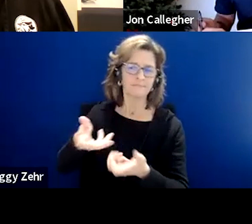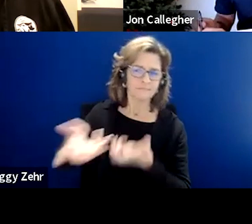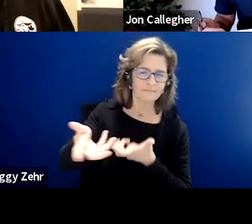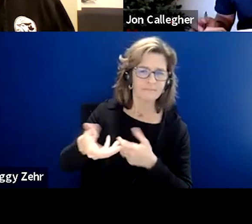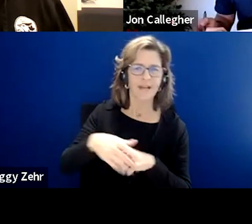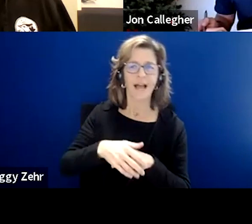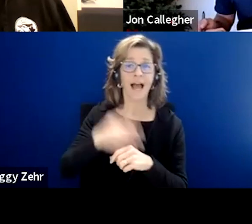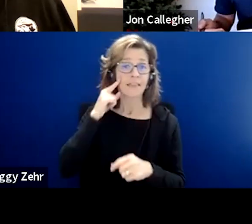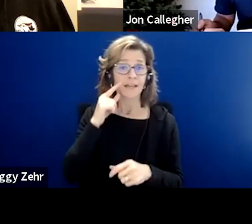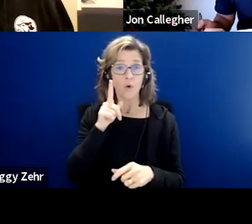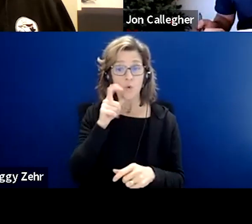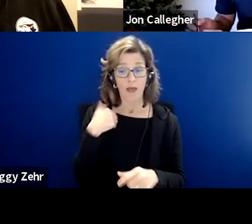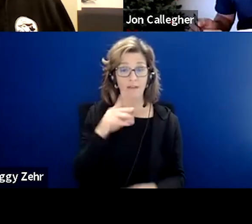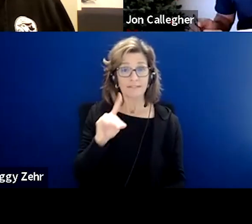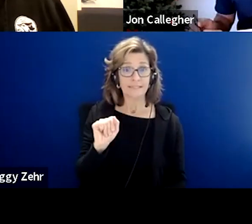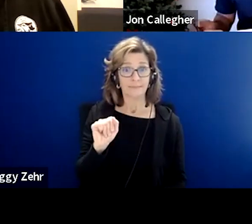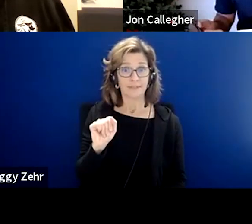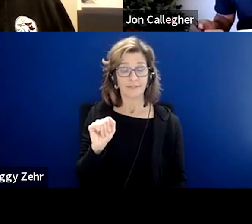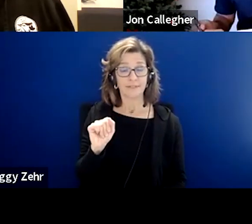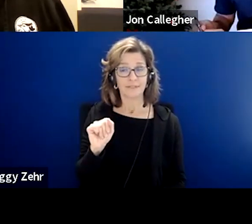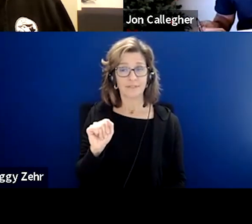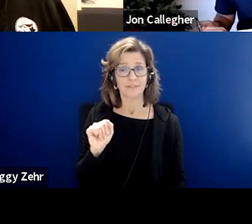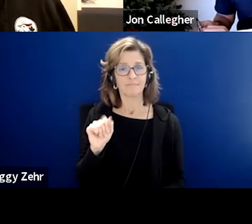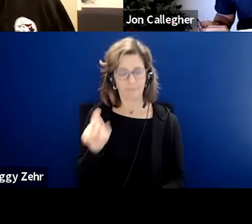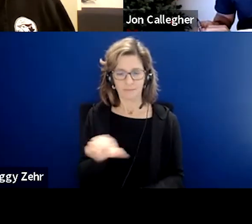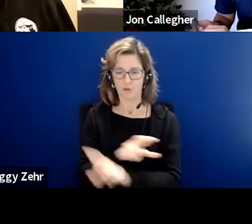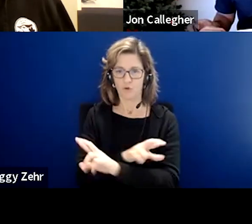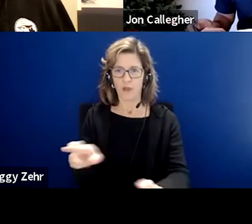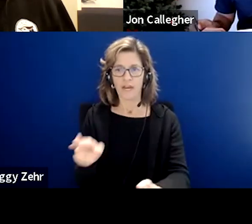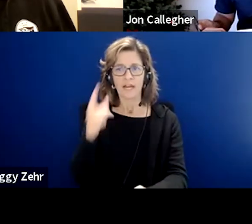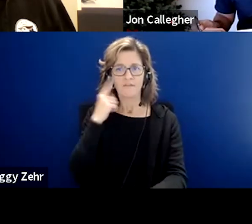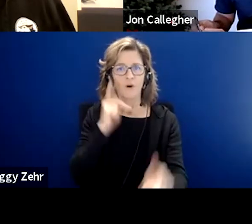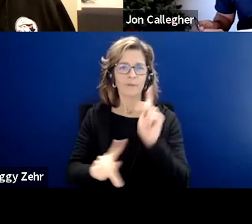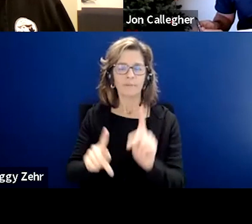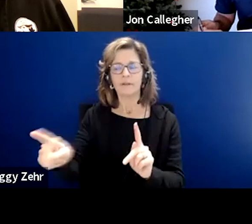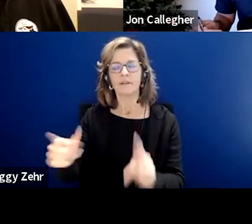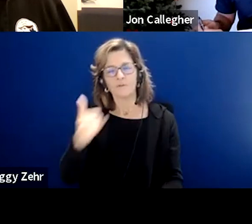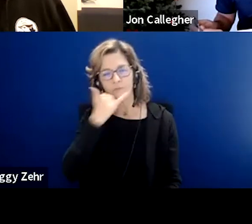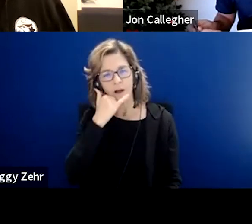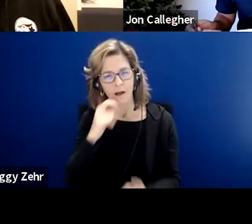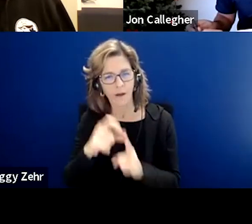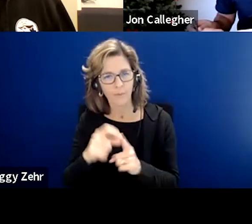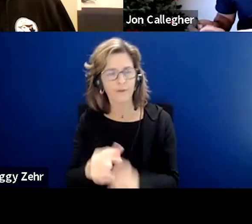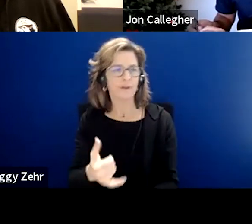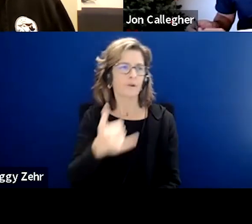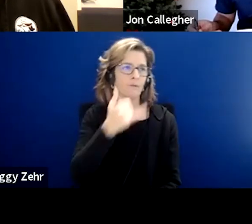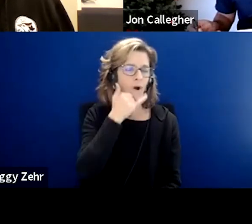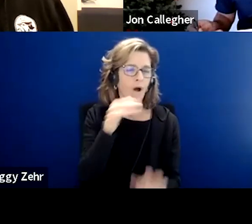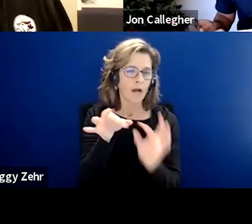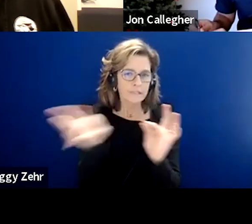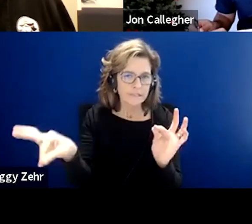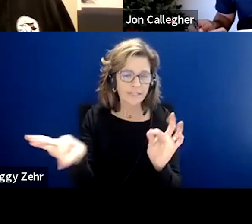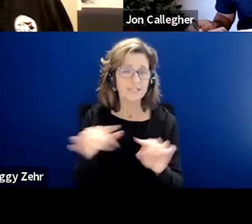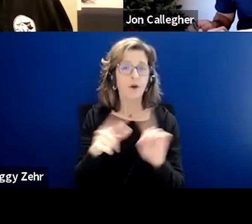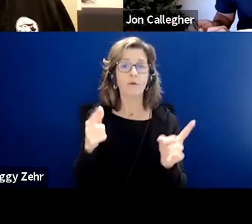with disabilities are going to have to be ready to deal with people using the wrong words or saying the wrong thing, and be willing